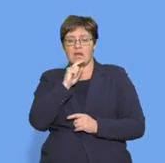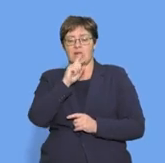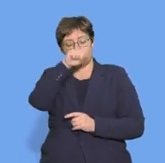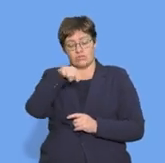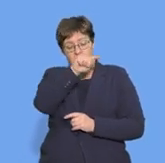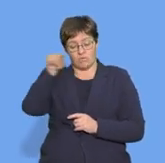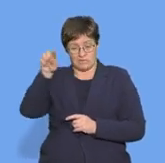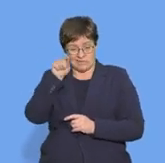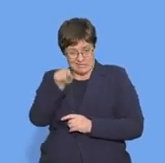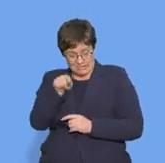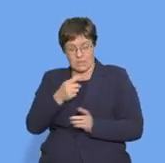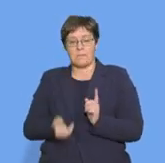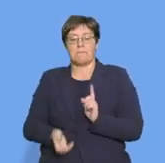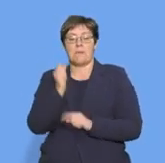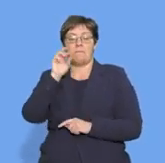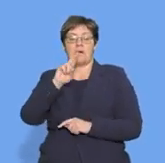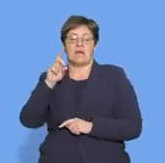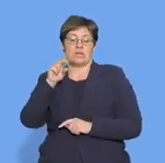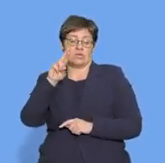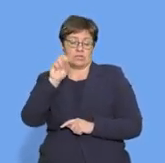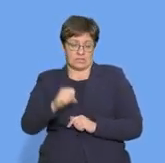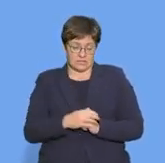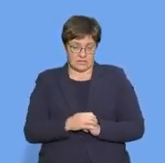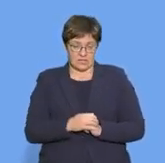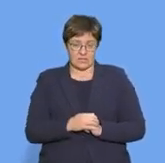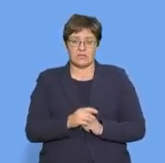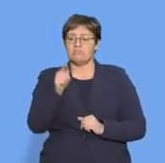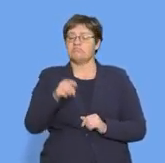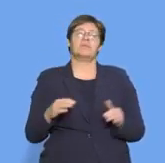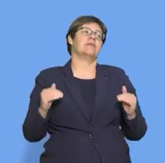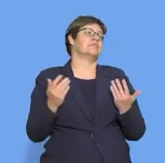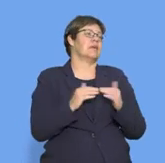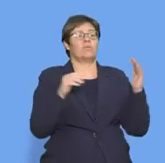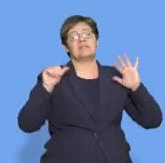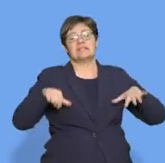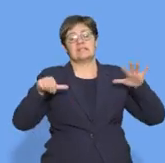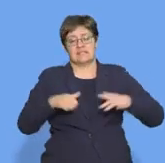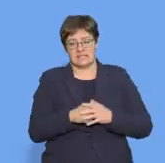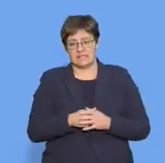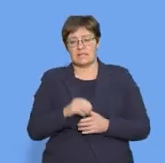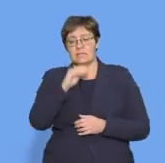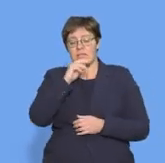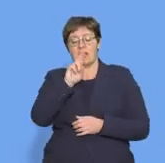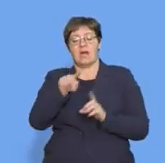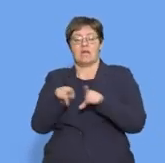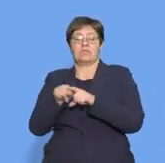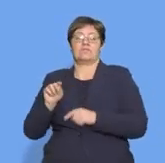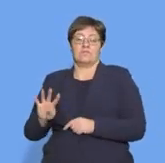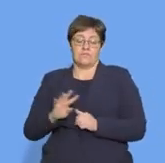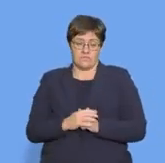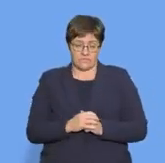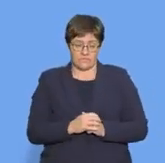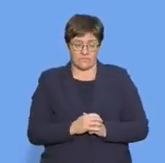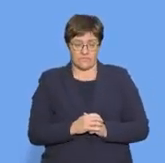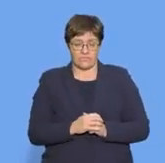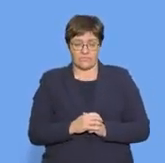of that in order to get the radius. So if this is equals to maybe 16, it means r is equals